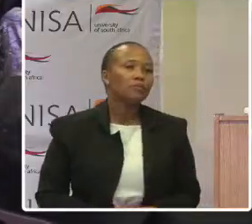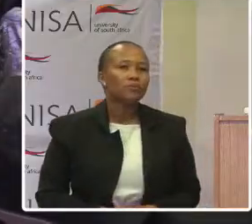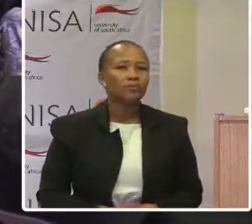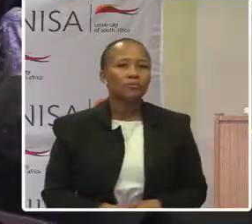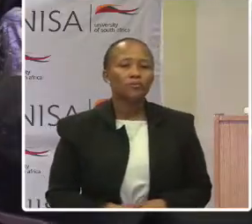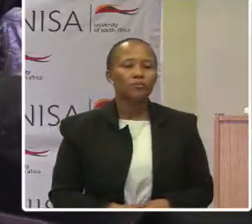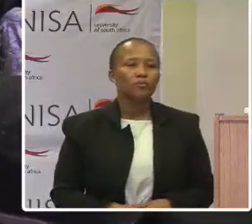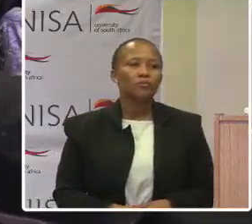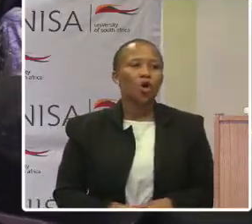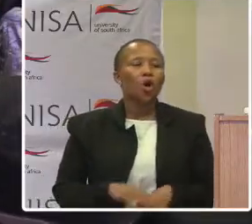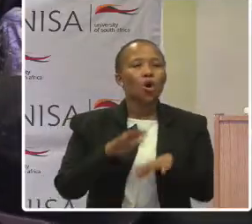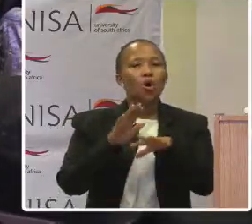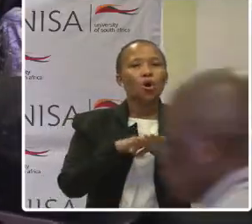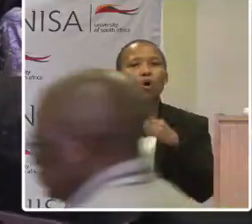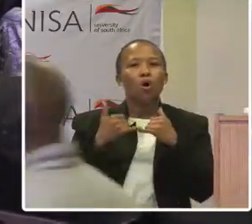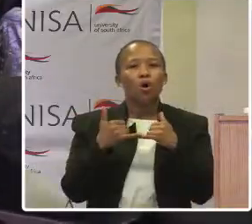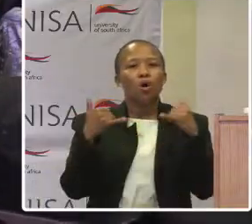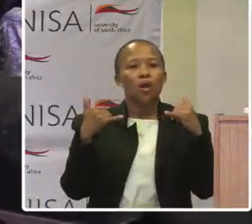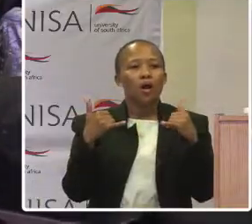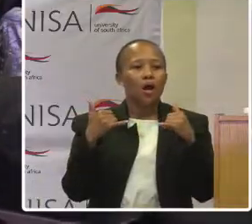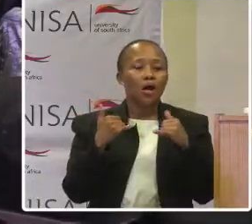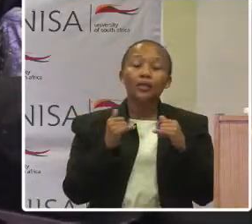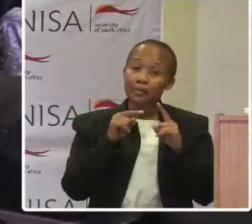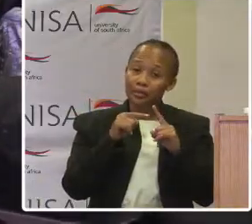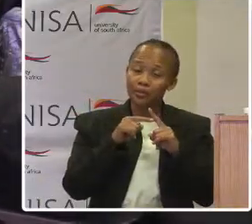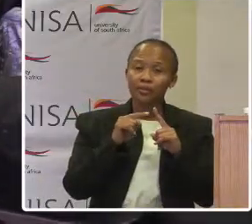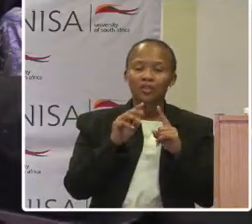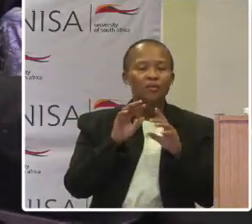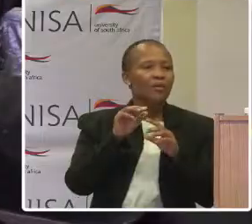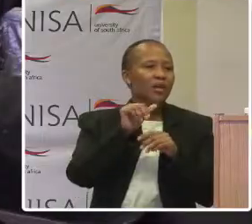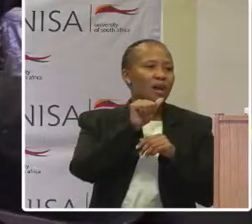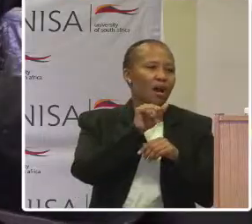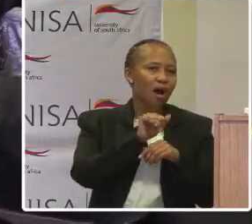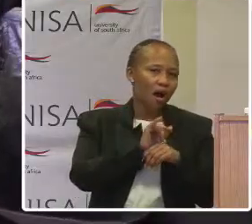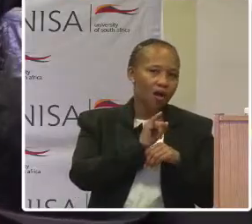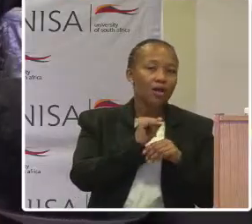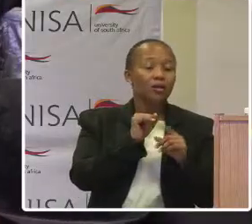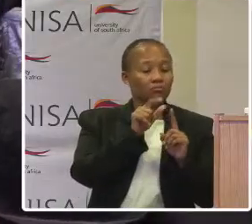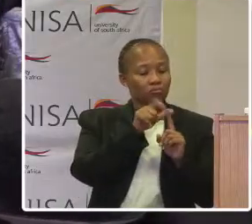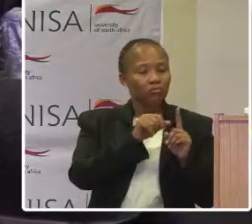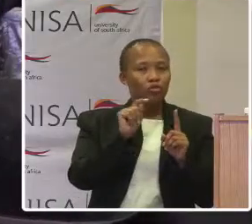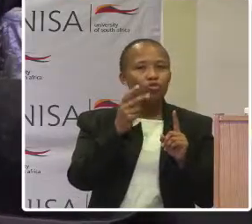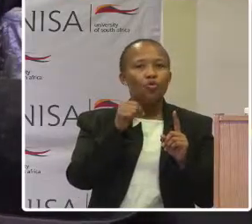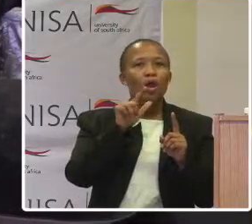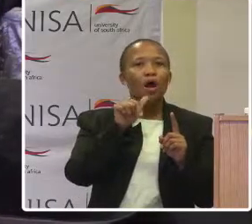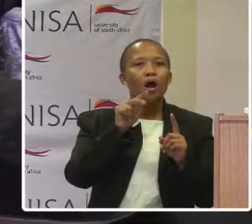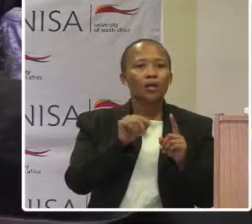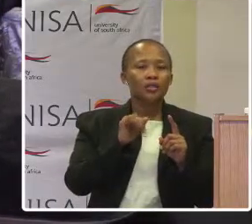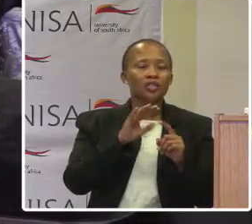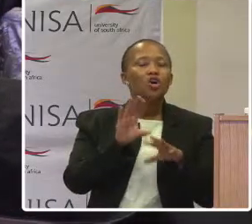AI. It's online. Tulani says, AI is the ability of computer to